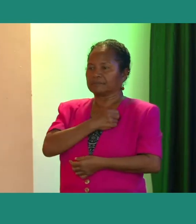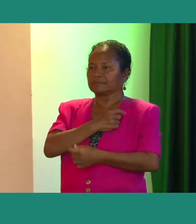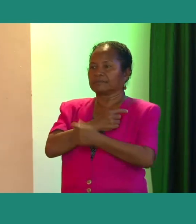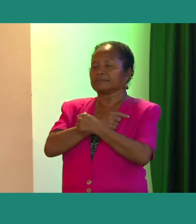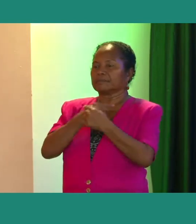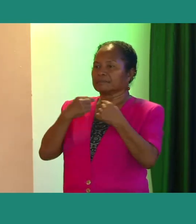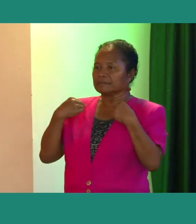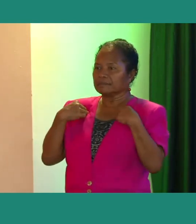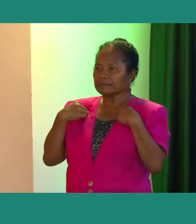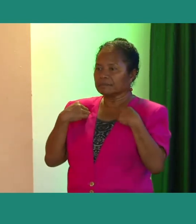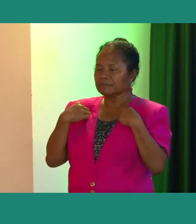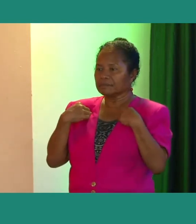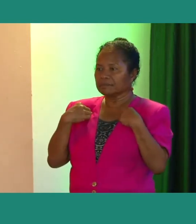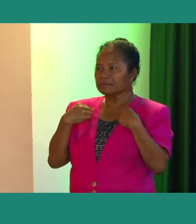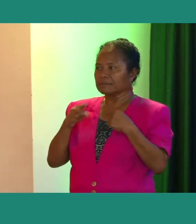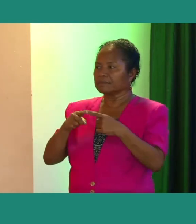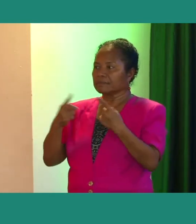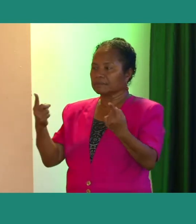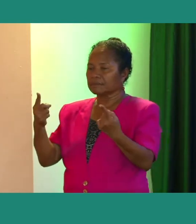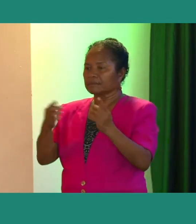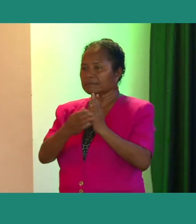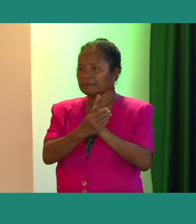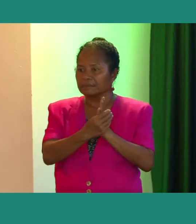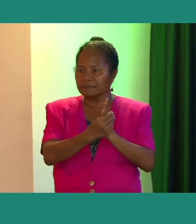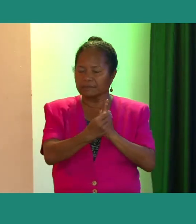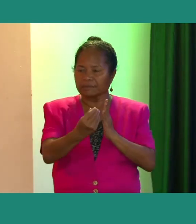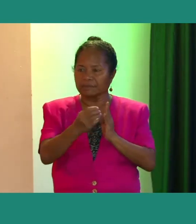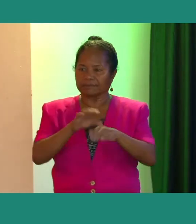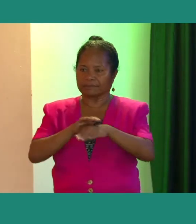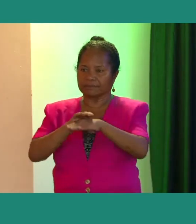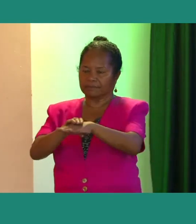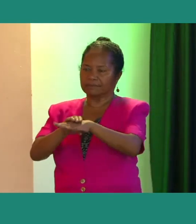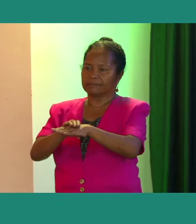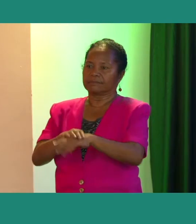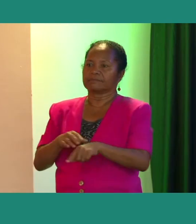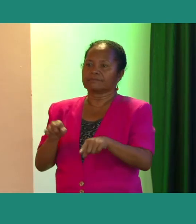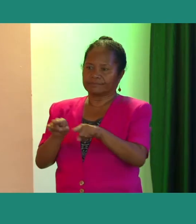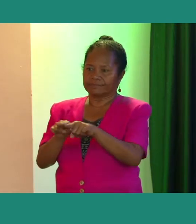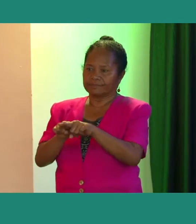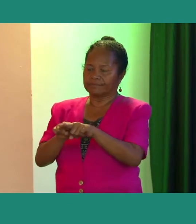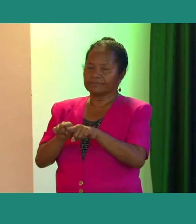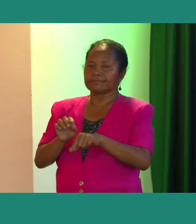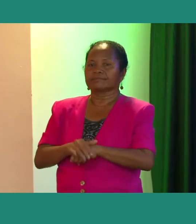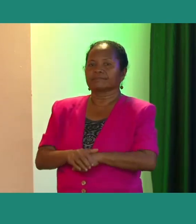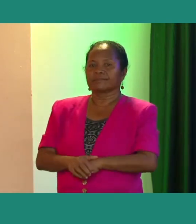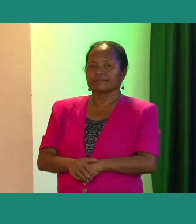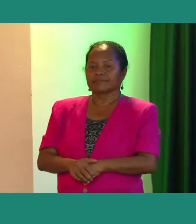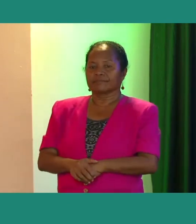have diversity of abilities in leadership positions as well.